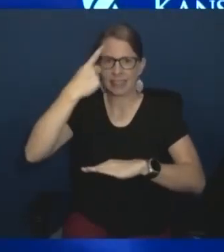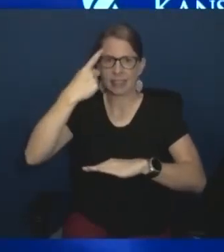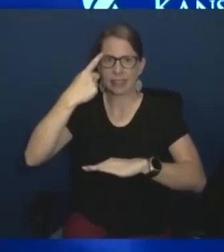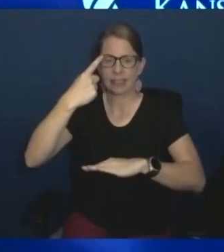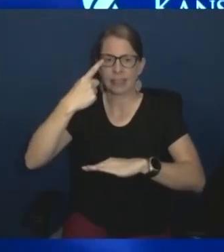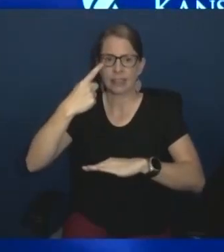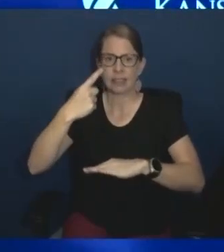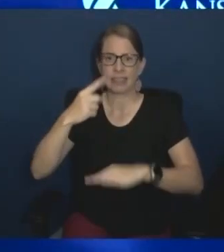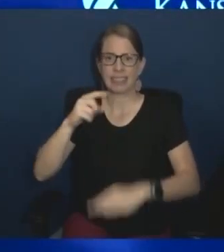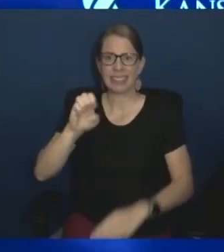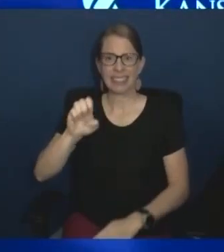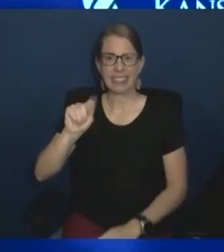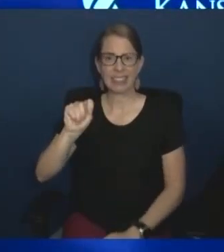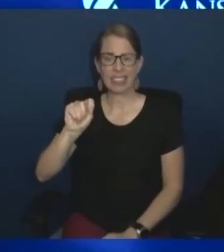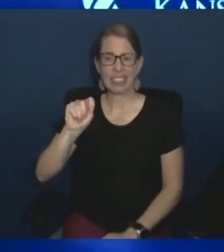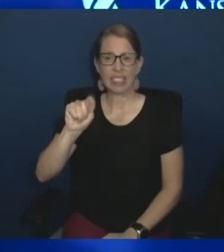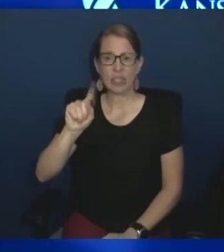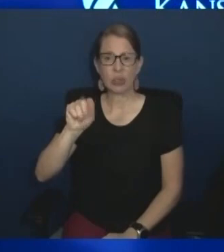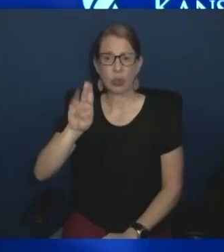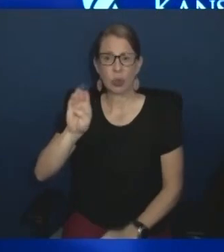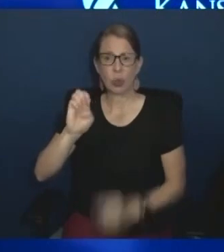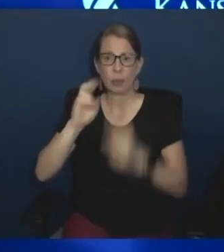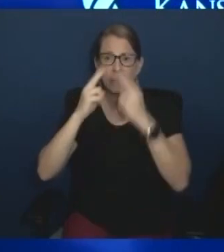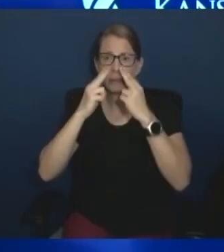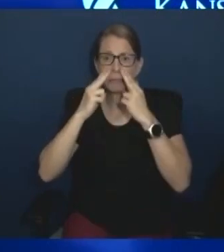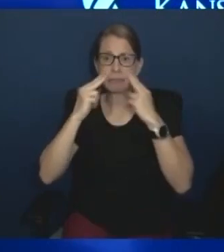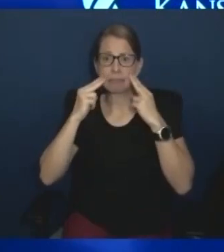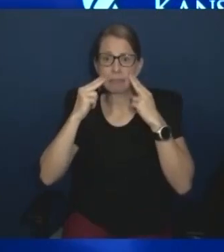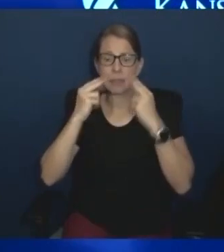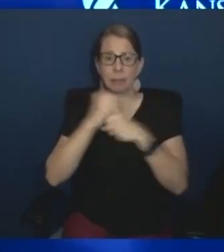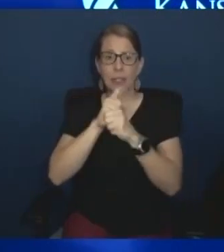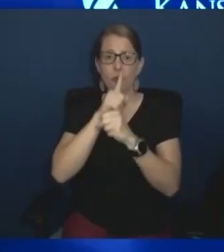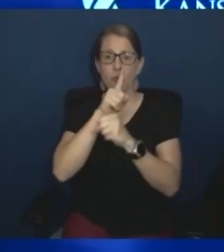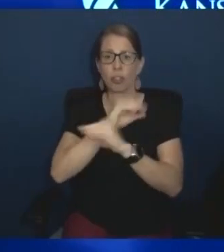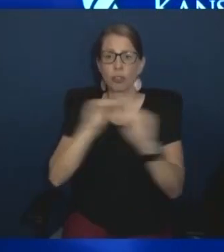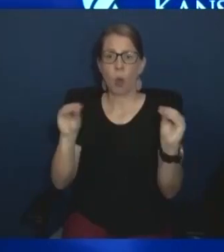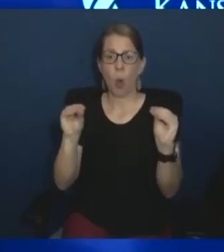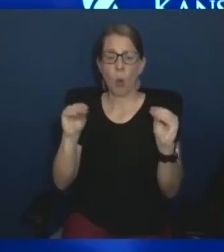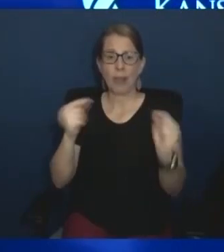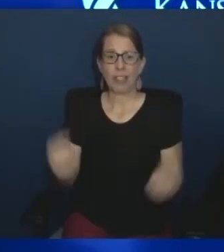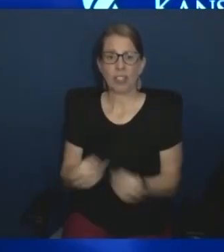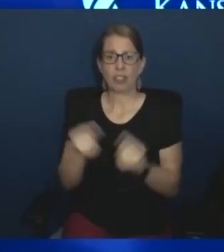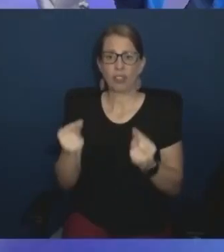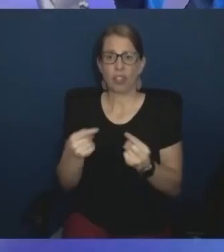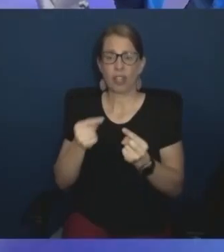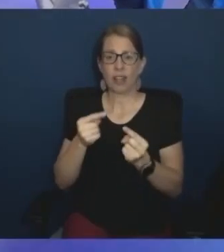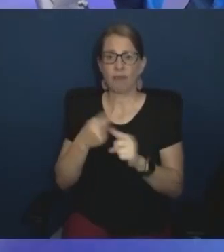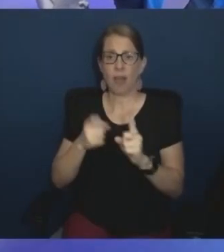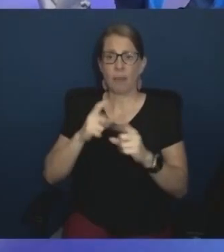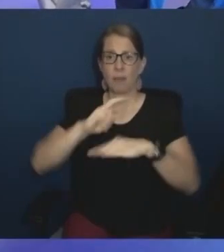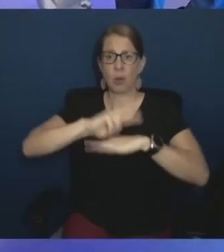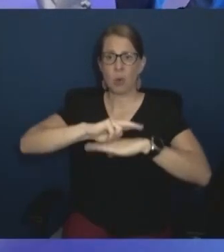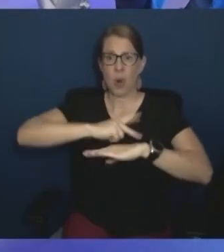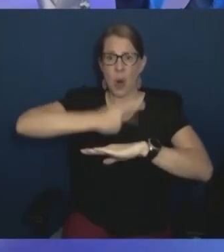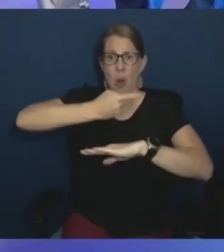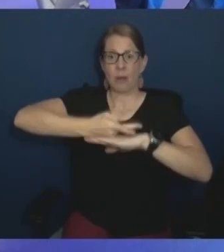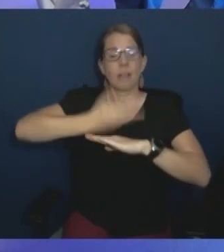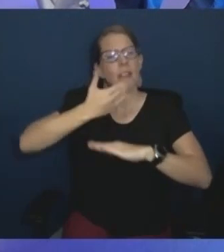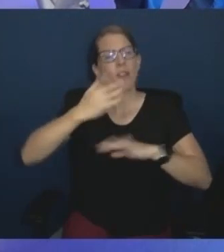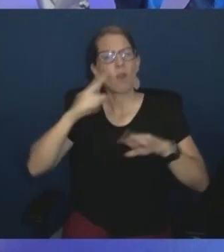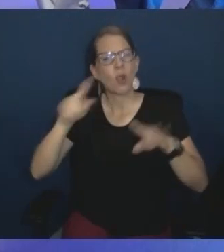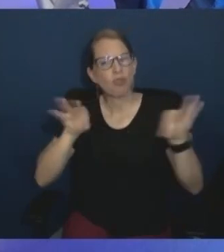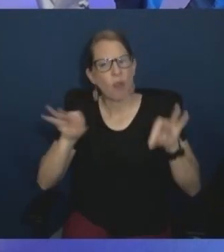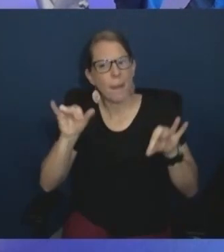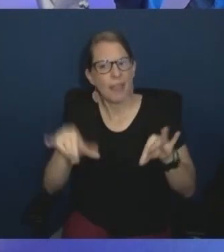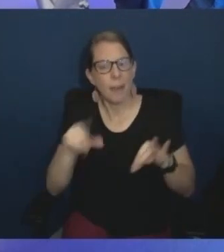tube and make sure that there's no injury from us laying you down on your stomach. Yeah, thank you for describing that, because you're